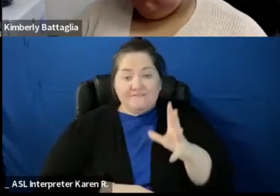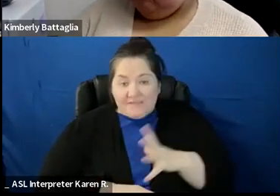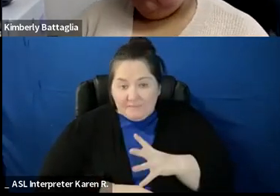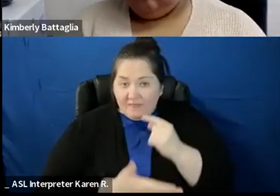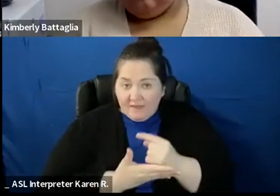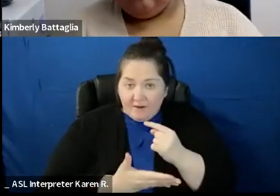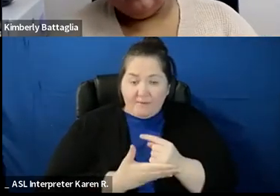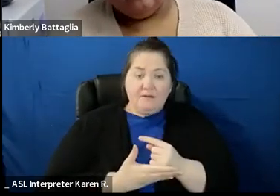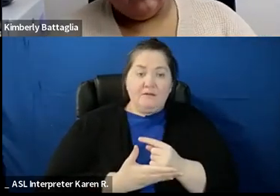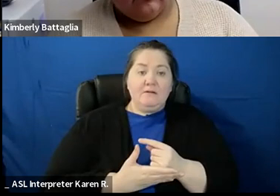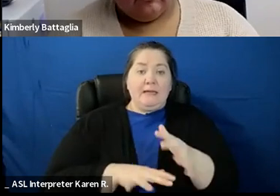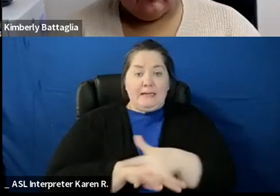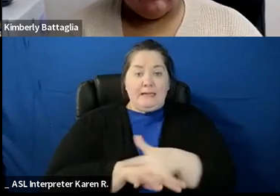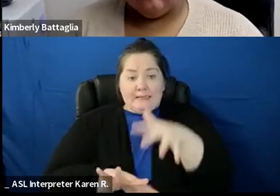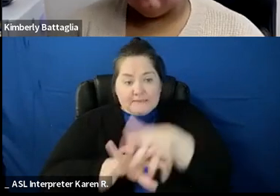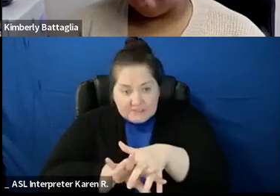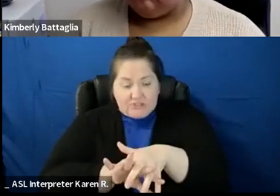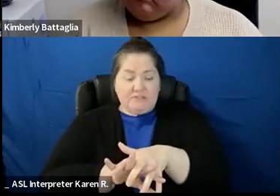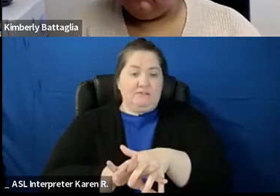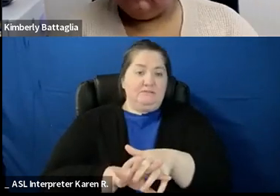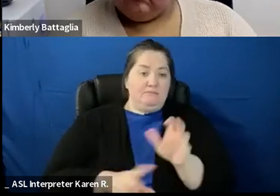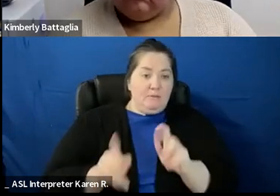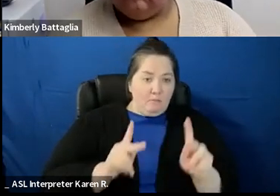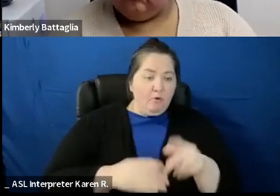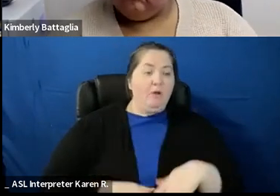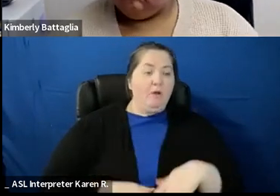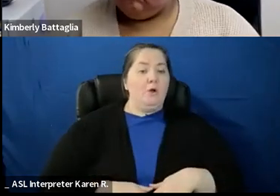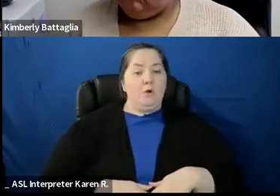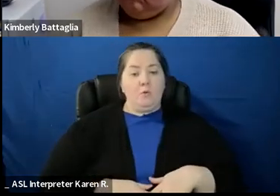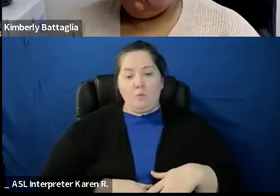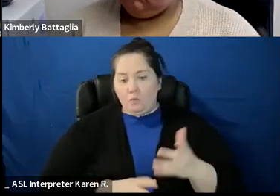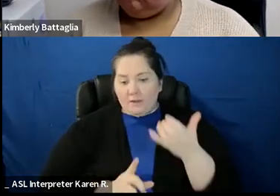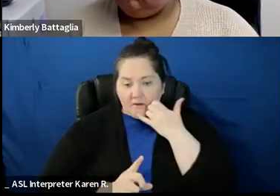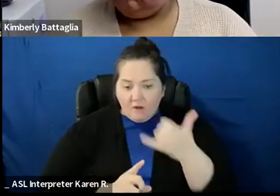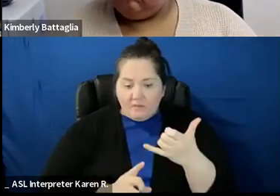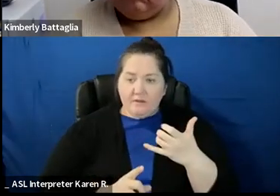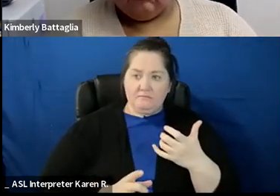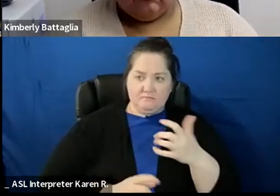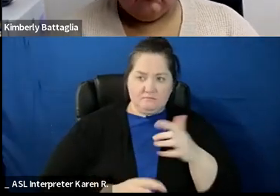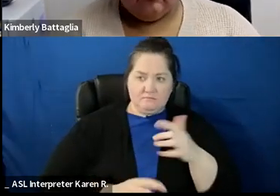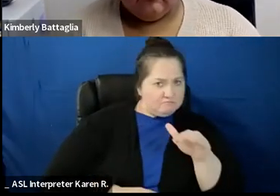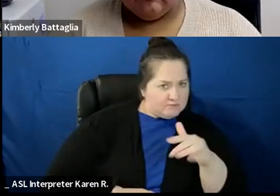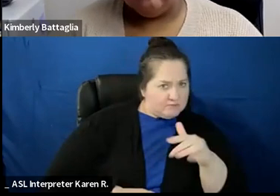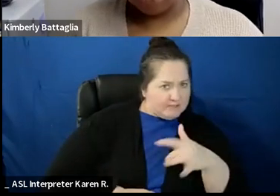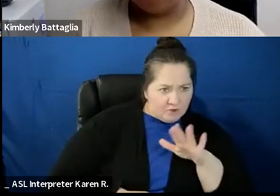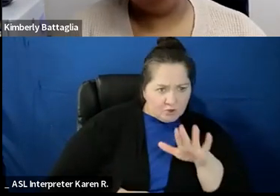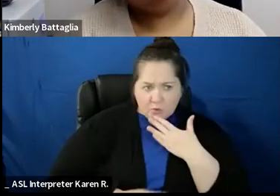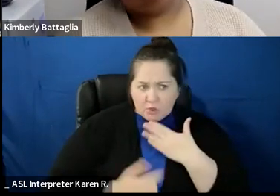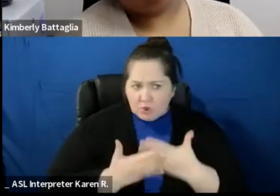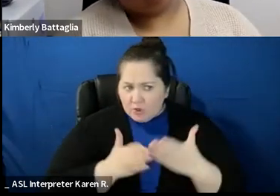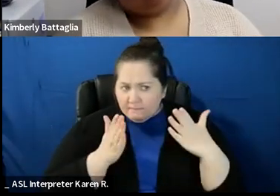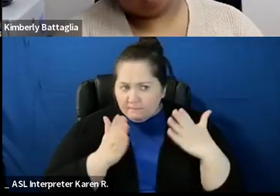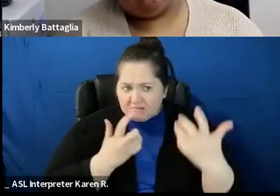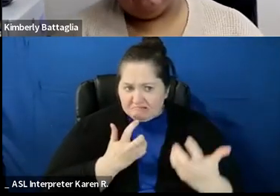they were Indigenous. We called them ahead of time to get a feel. Hey, are you going to be a good person